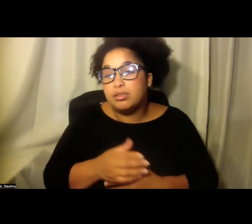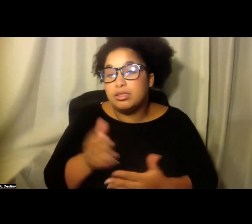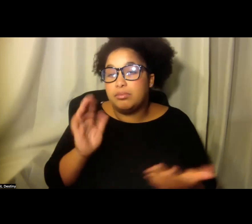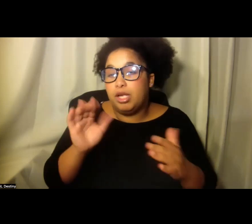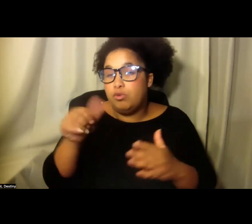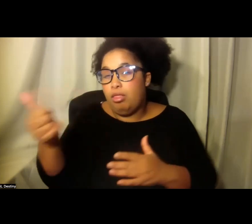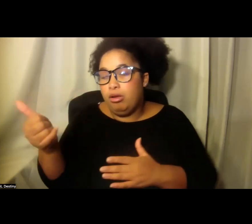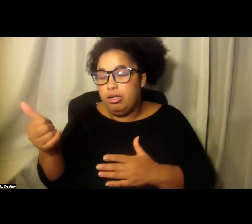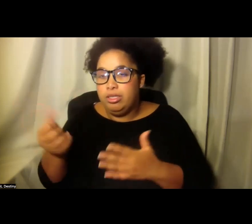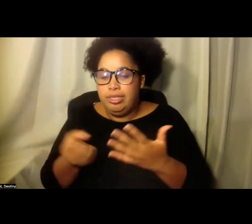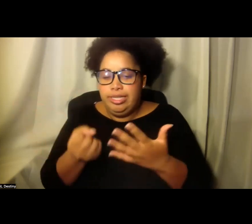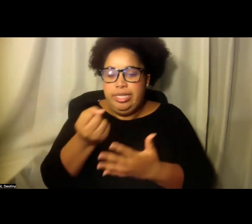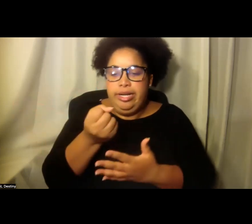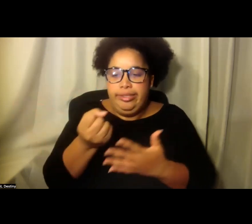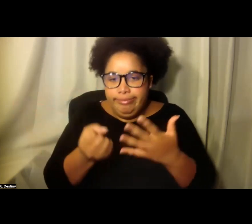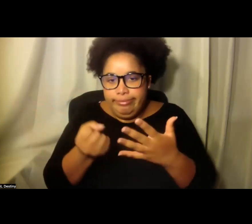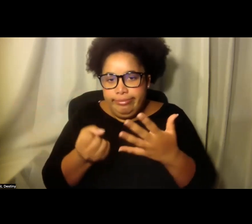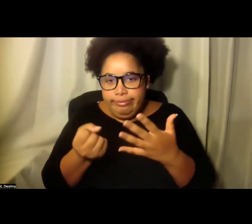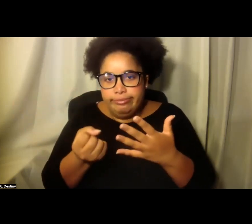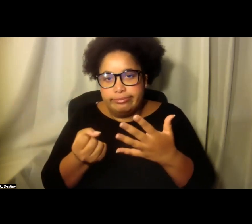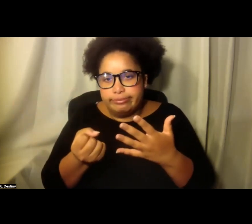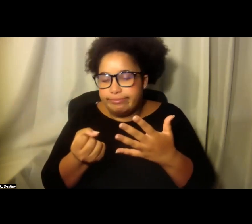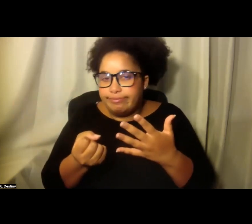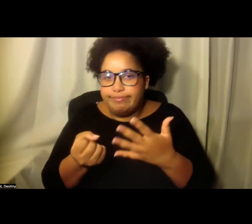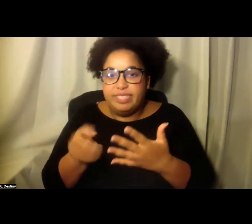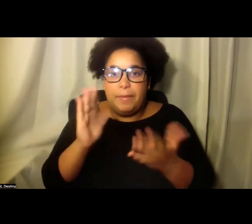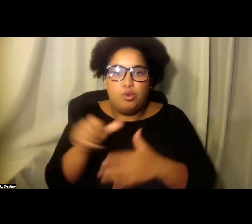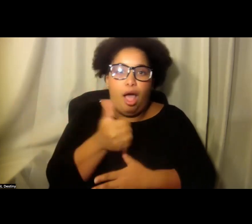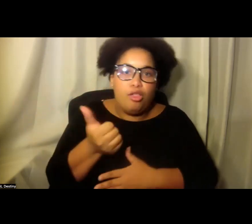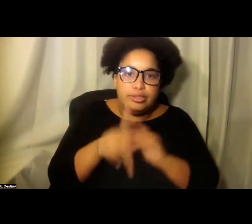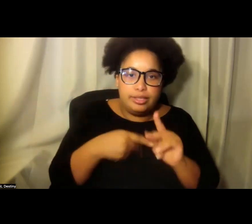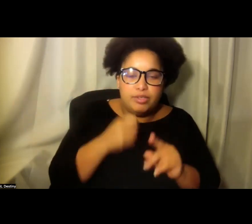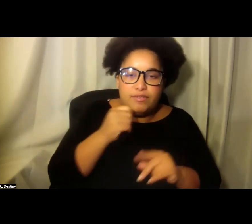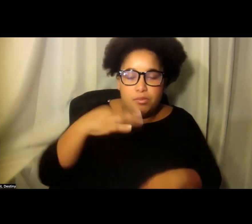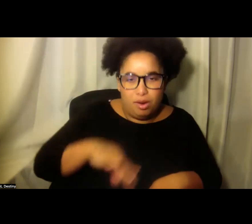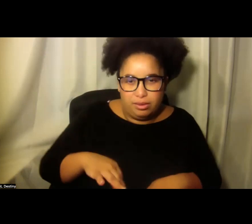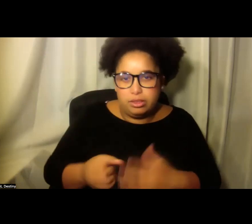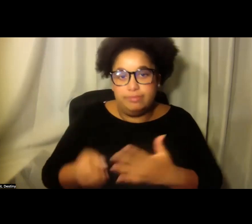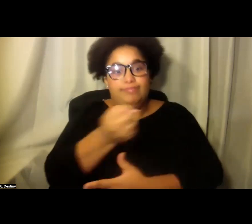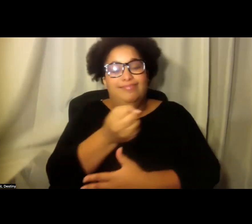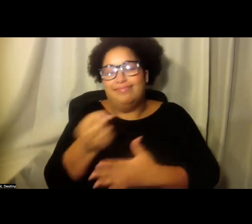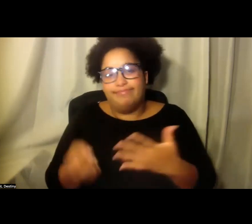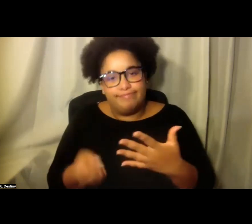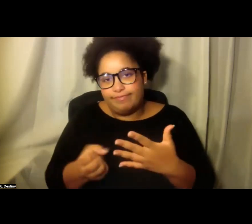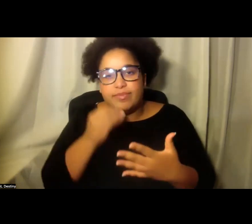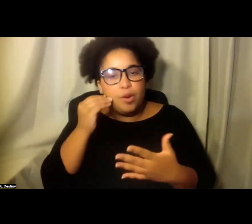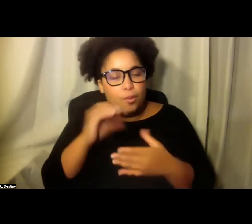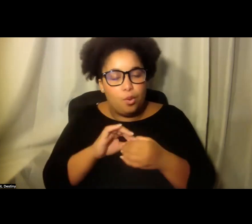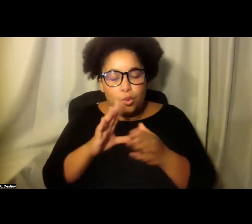able to rank super highly in the program. But I would